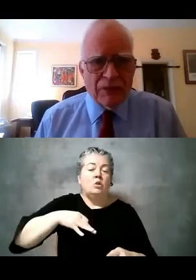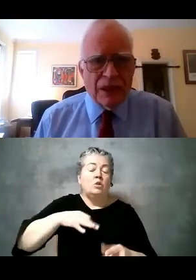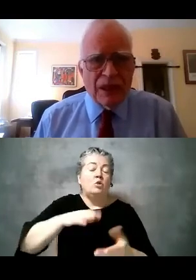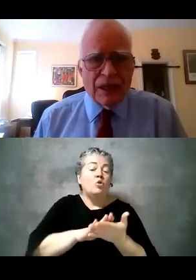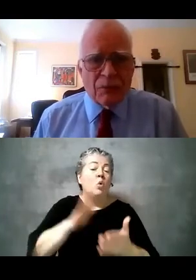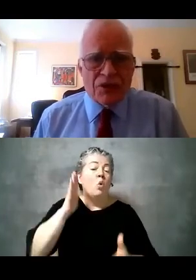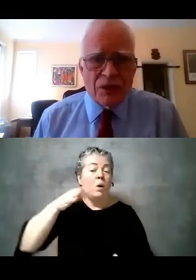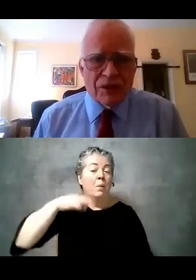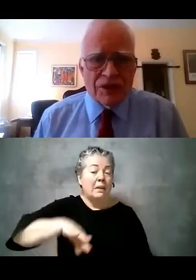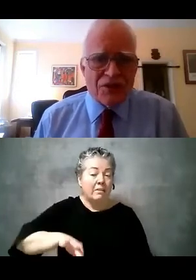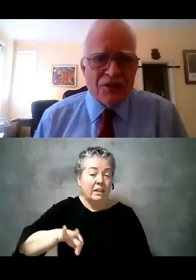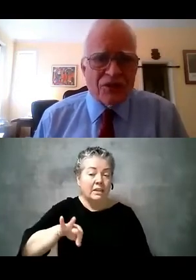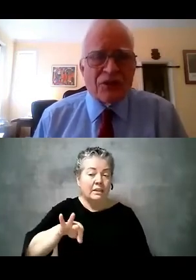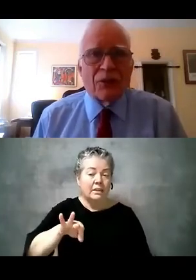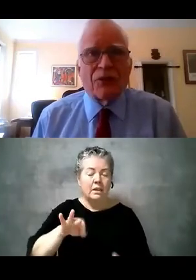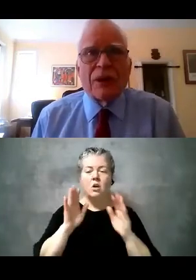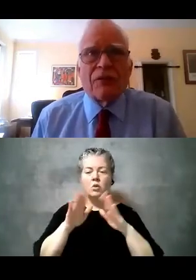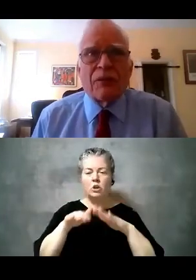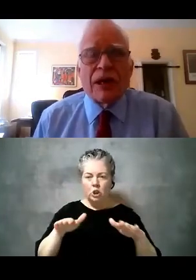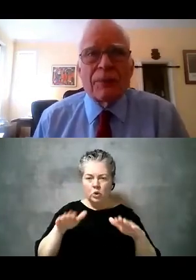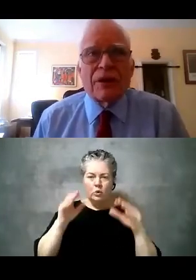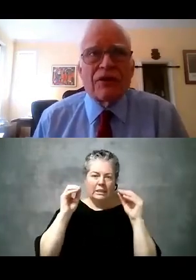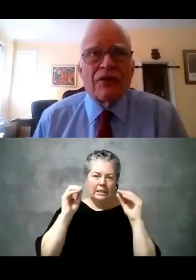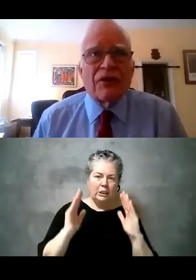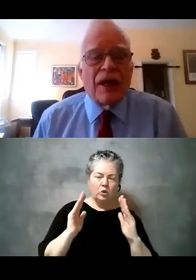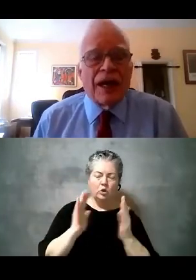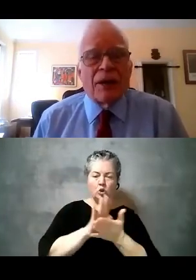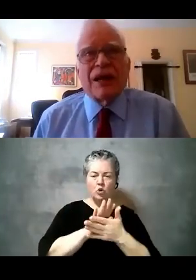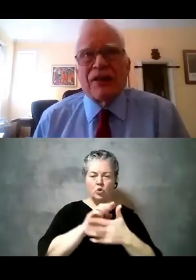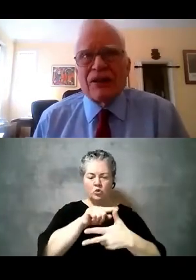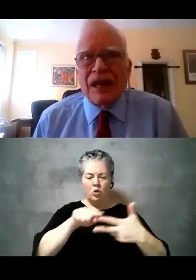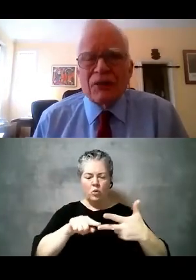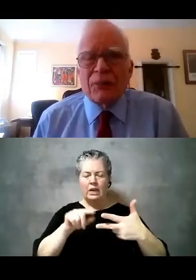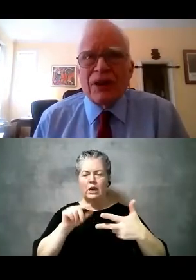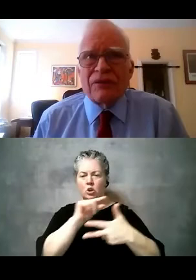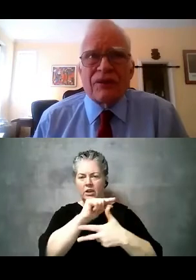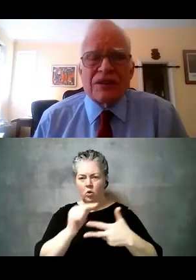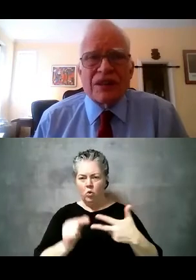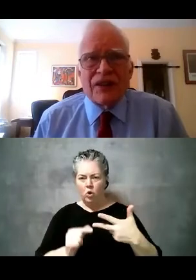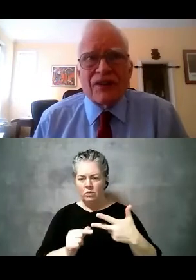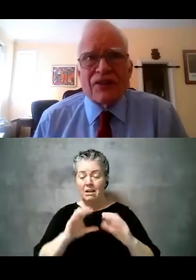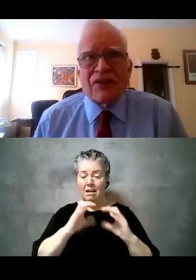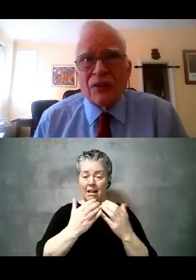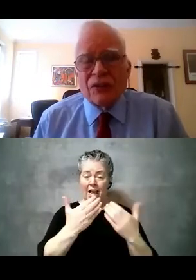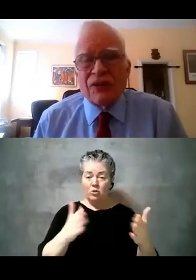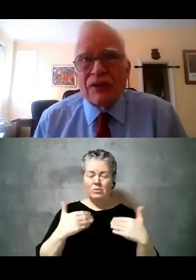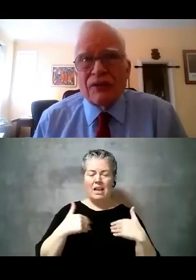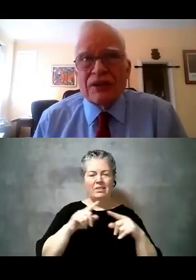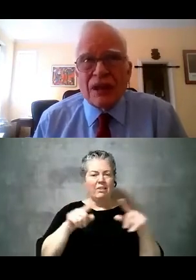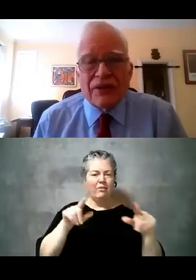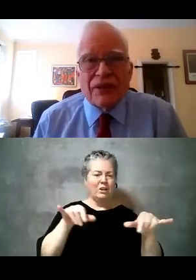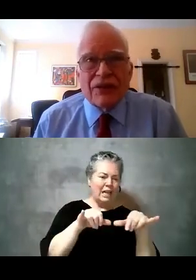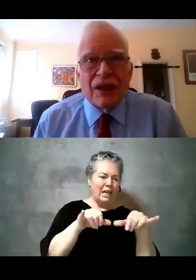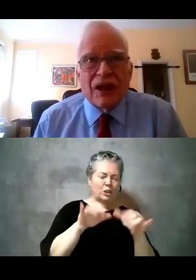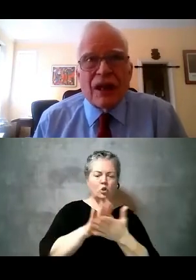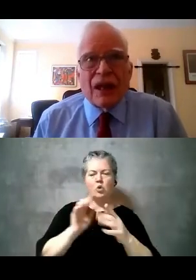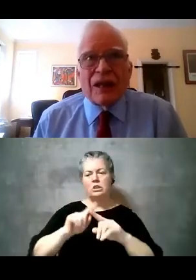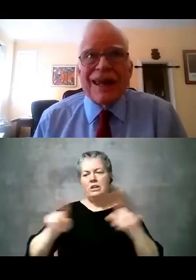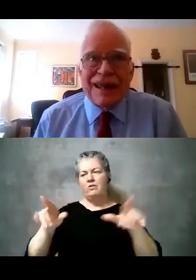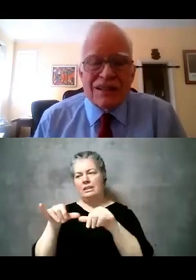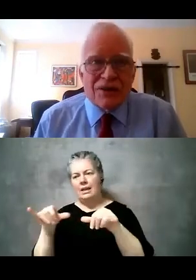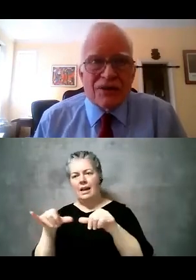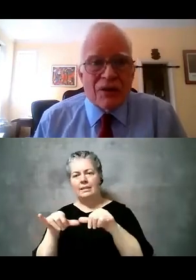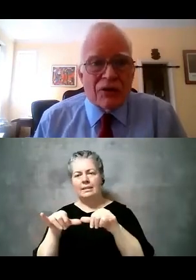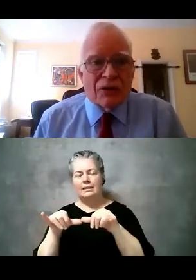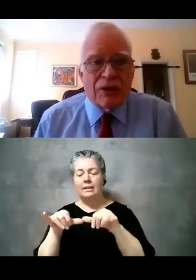have, with children, teachers, and schools, 3 different populations. And because classrooms have different sizes and schools have different sizes,